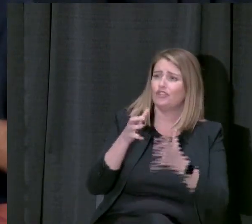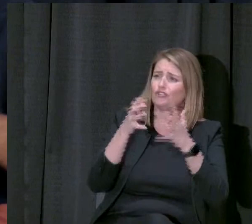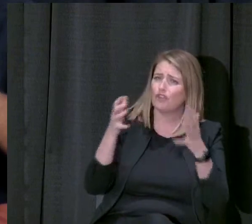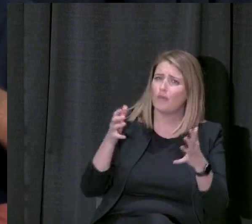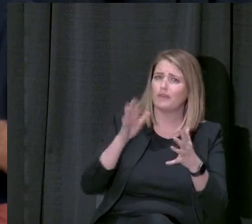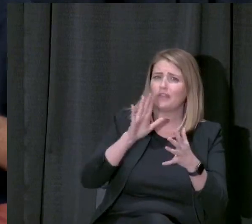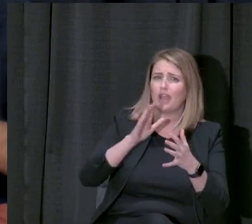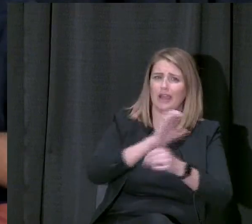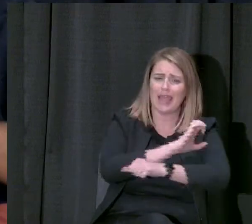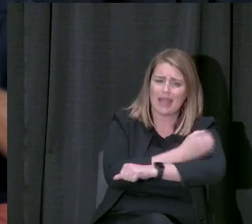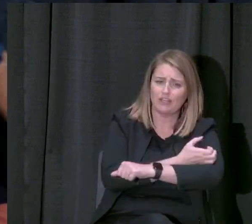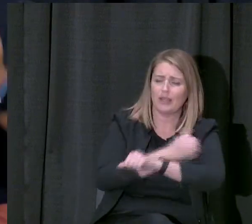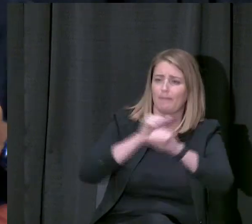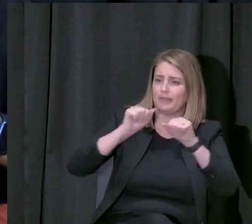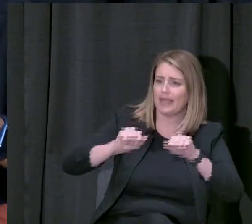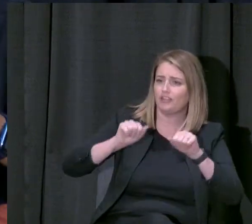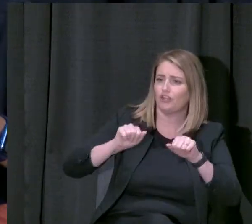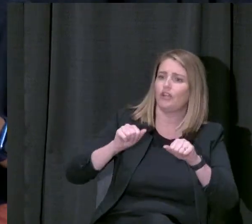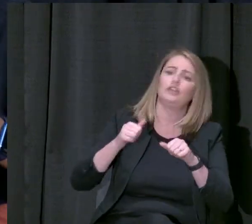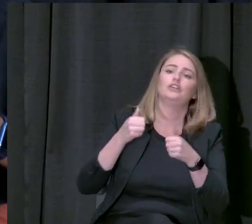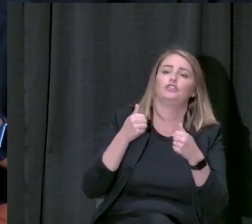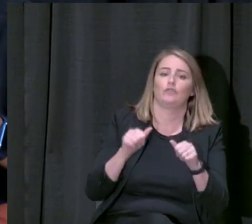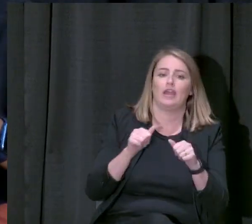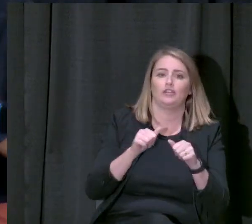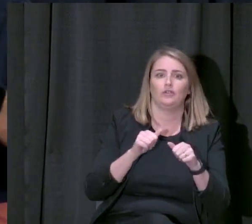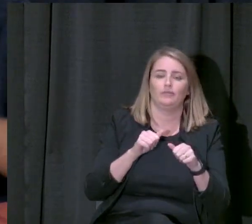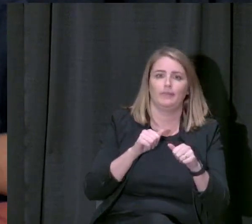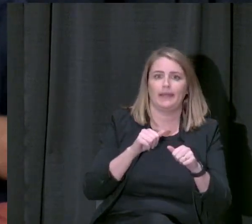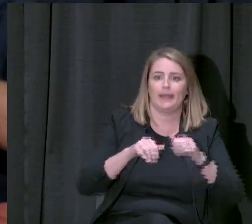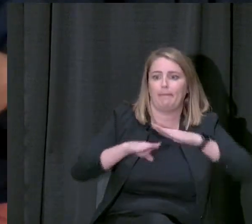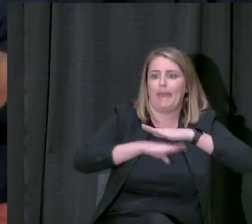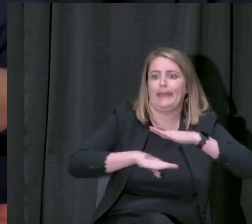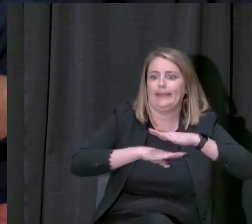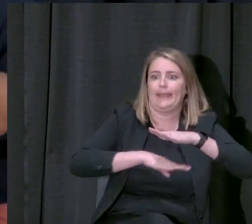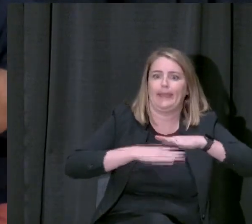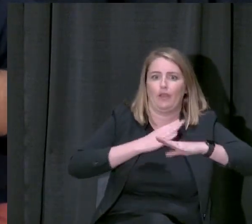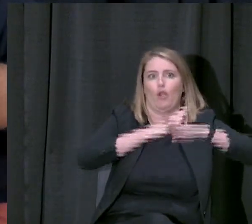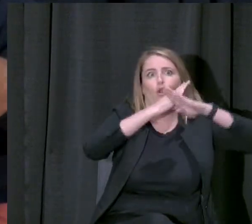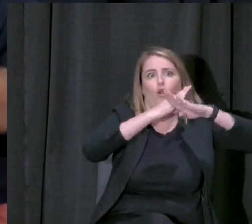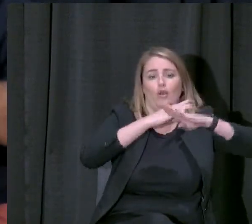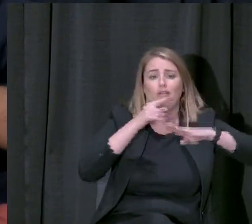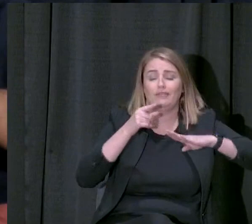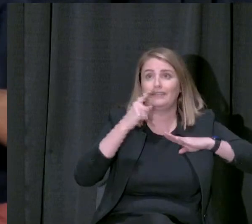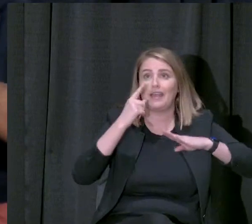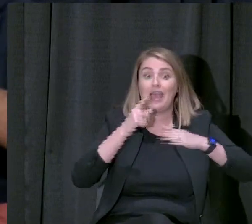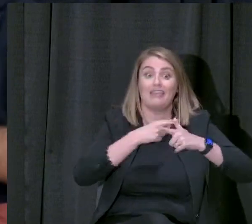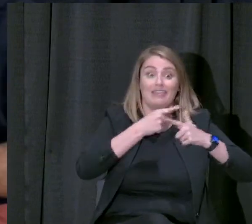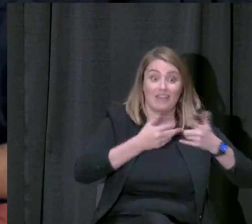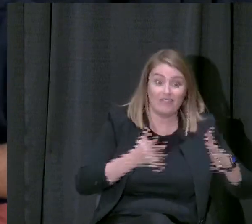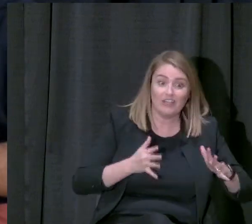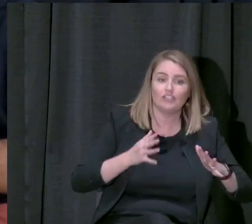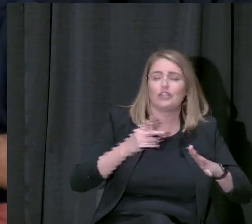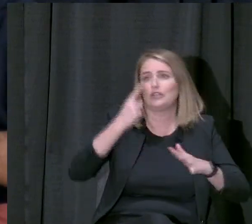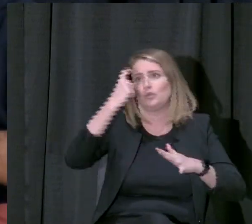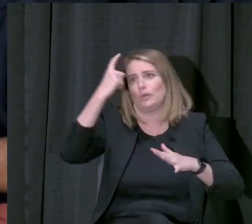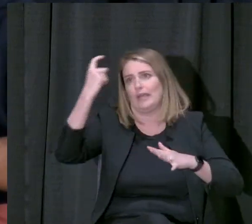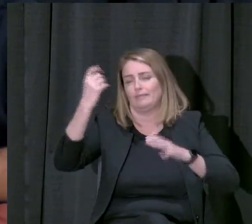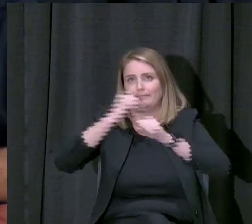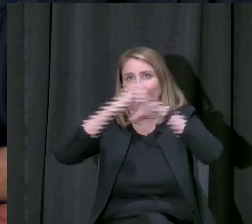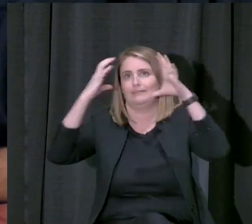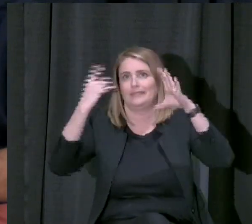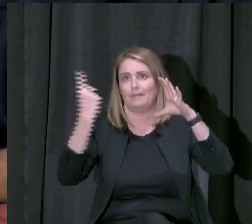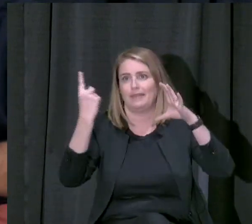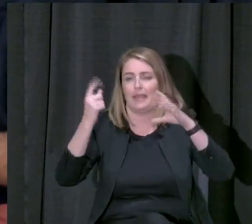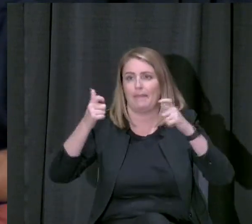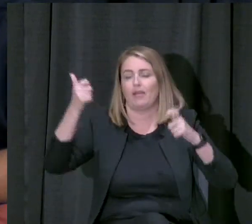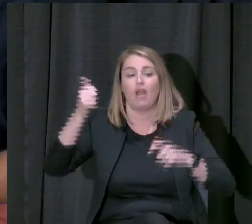their energy and potential trying to get over these basic hurdles, and only then can they dream of doing something bigger, right? And so that kind of struck a chord